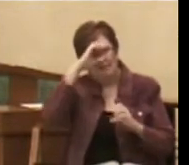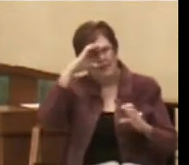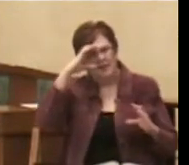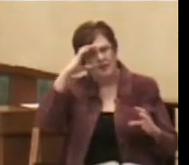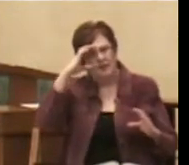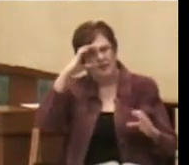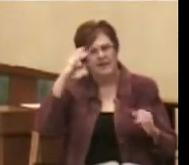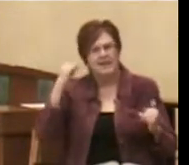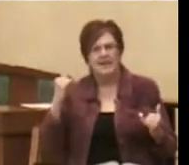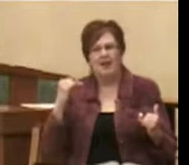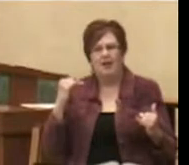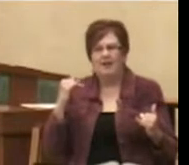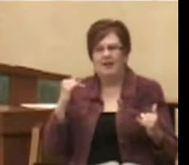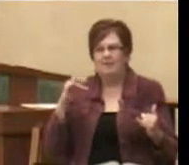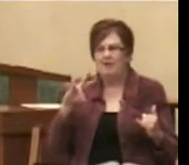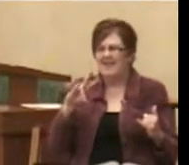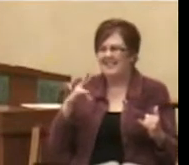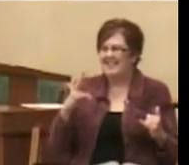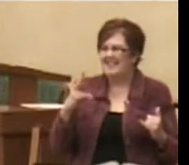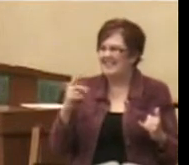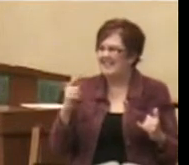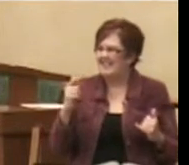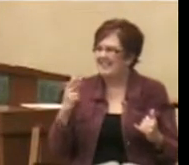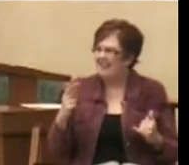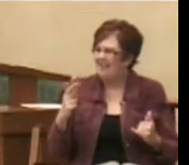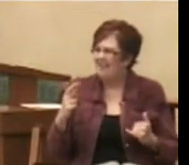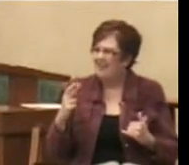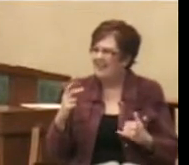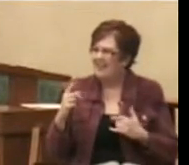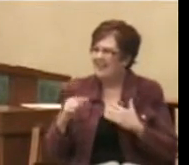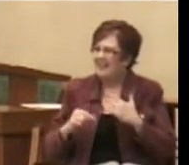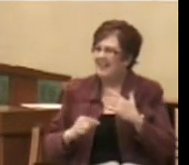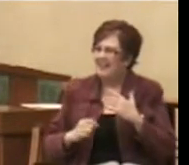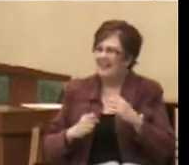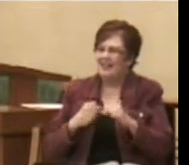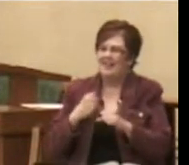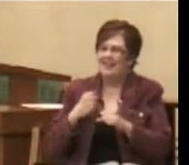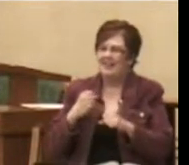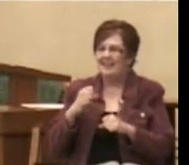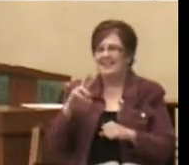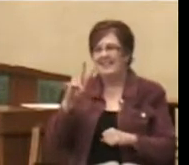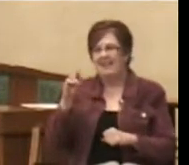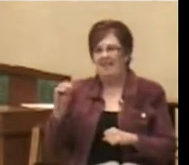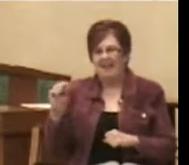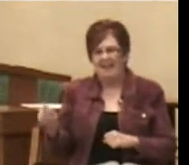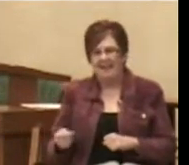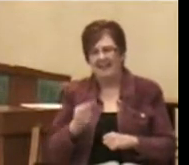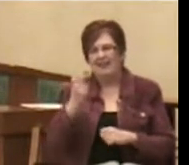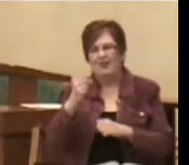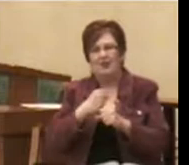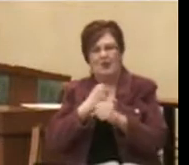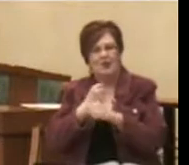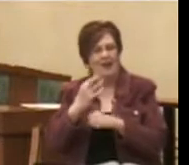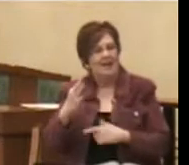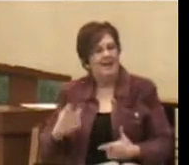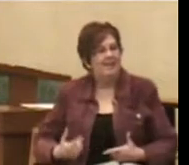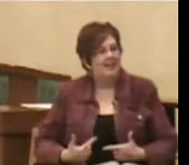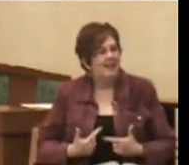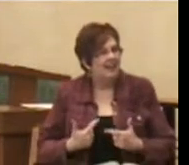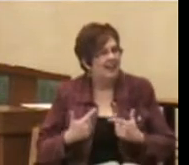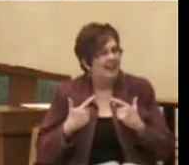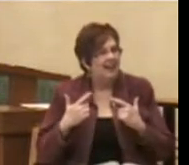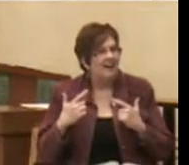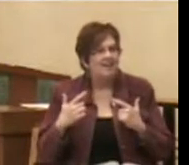am entering my 7th decade of life, this image of a God who